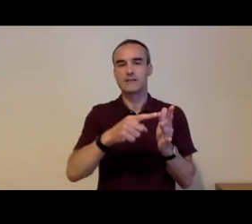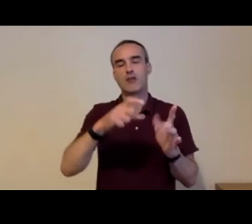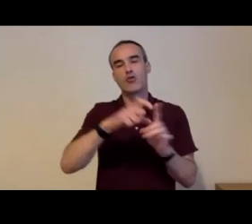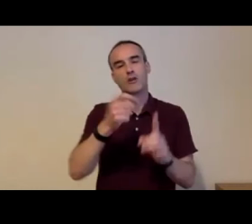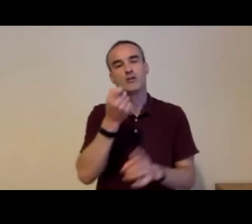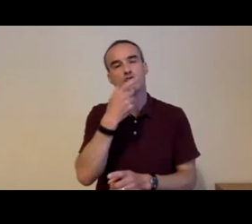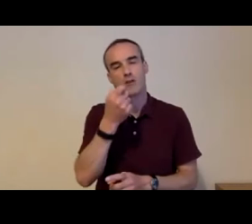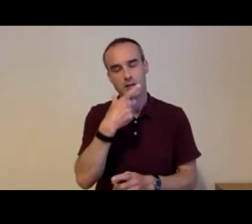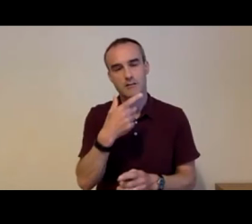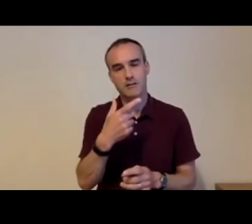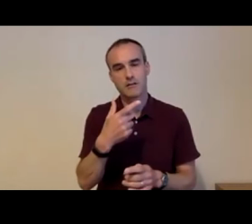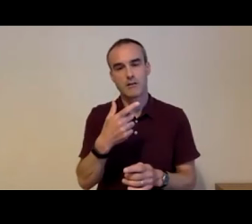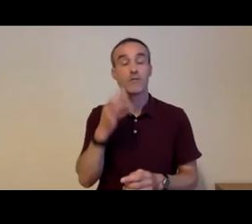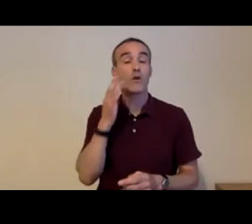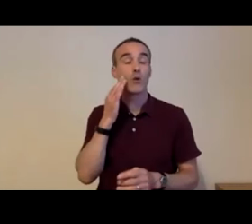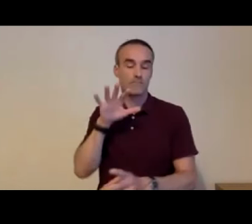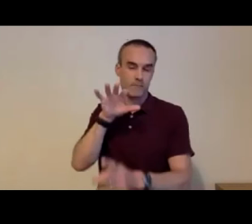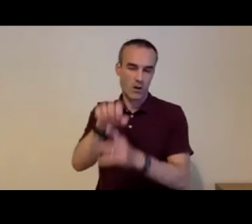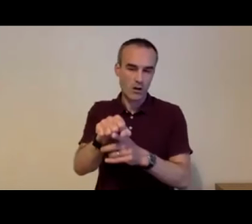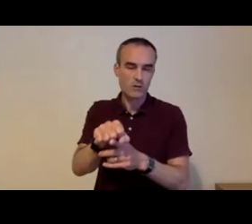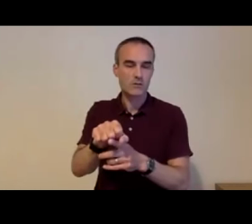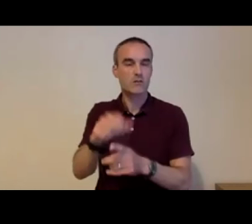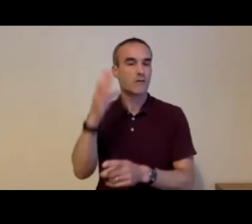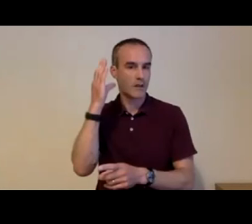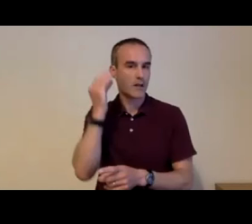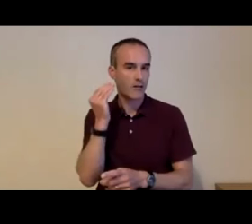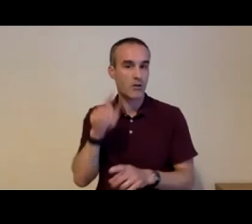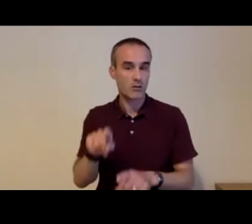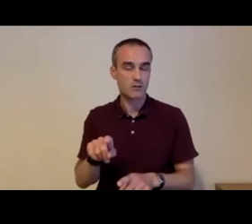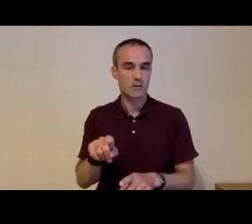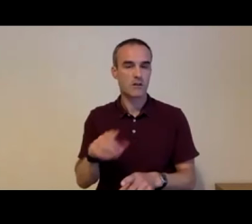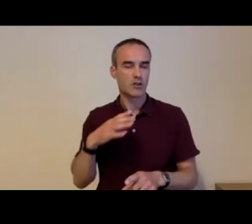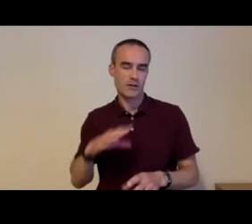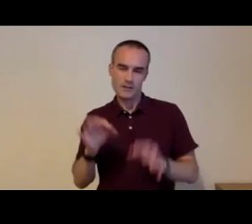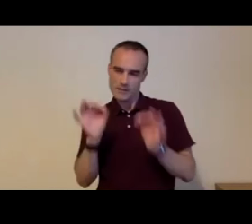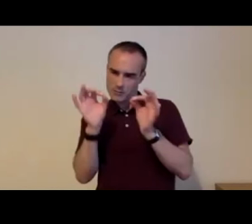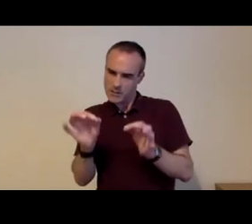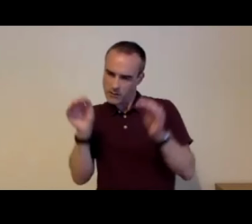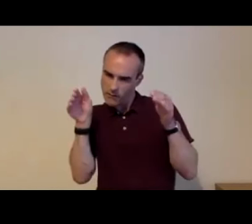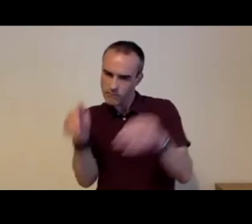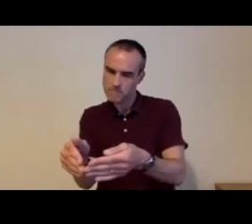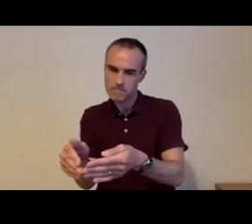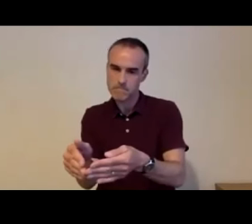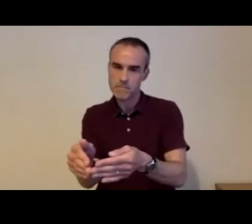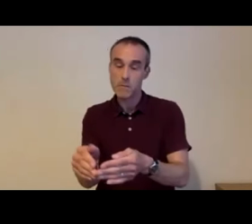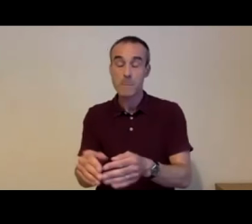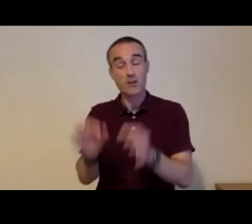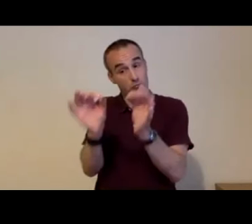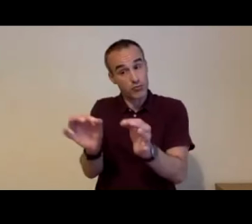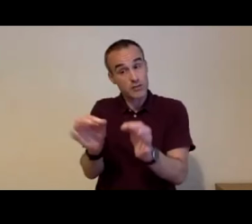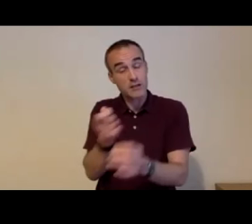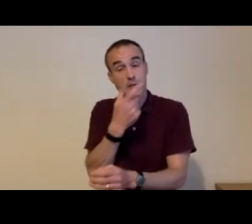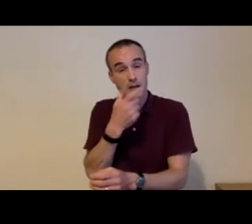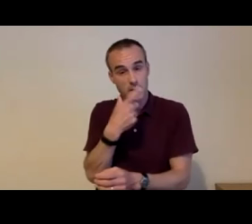more precise treatment, and perhaps this prediction leading to precision medicine might speak